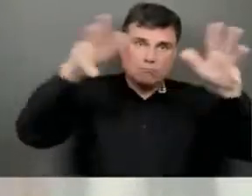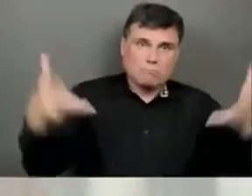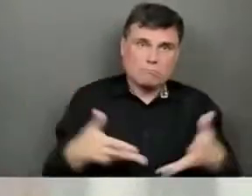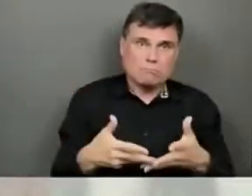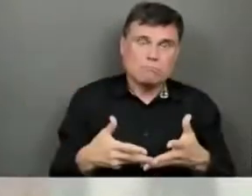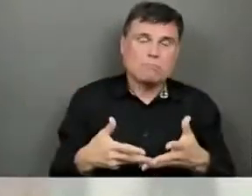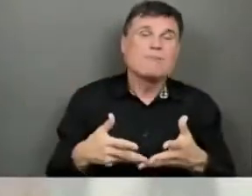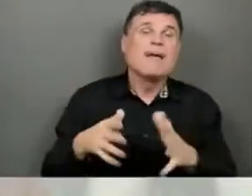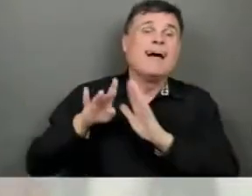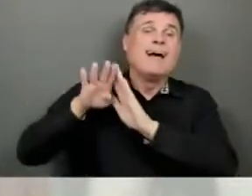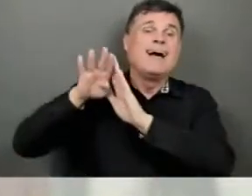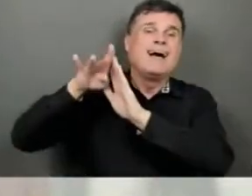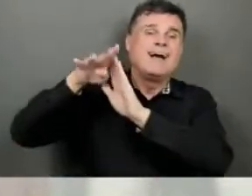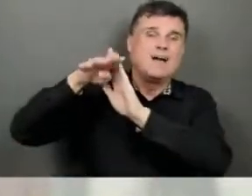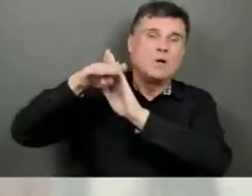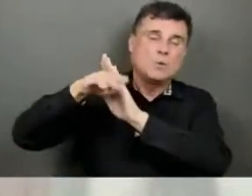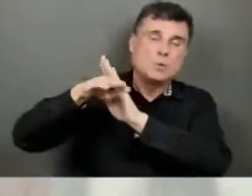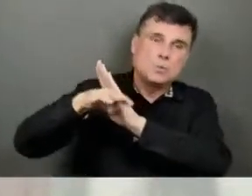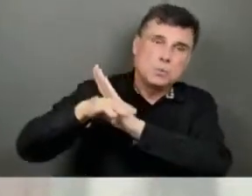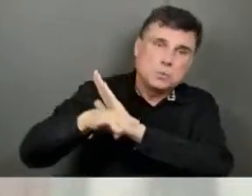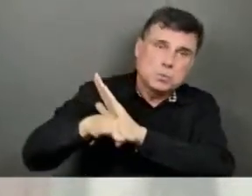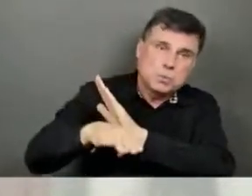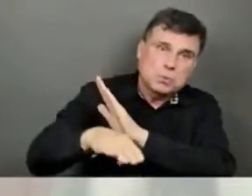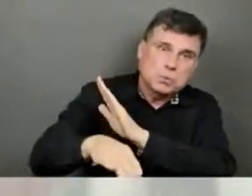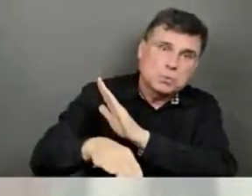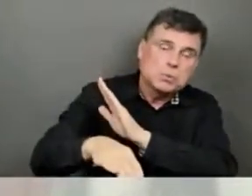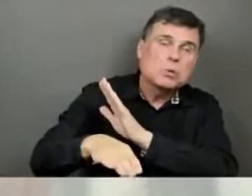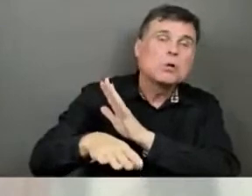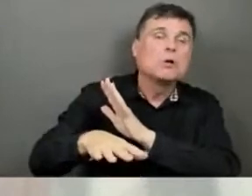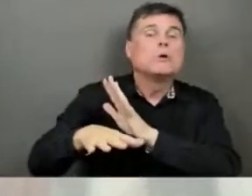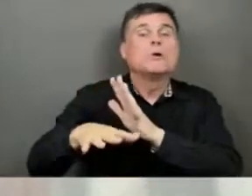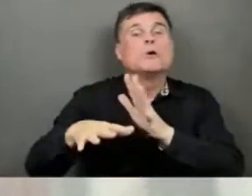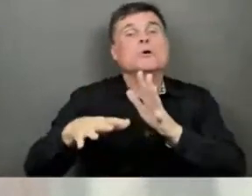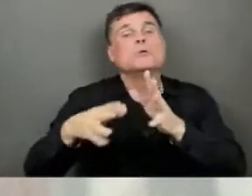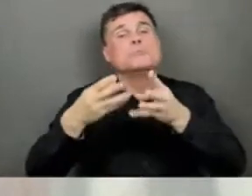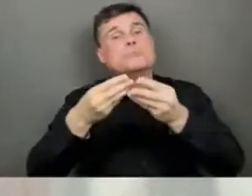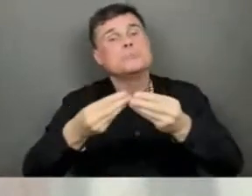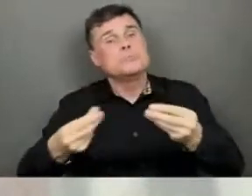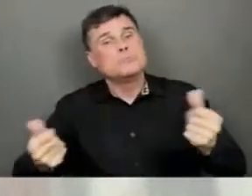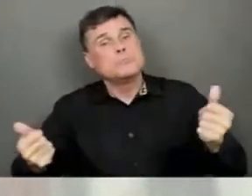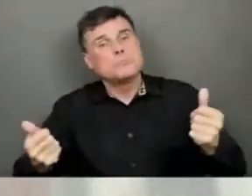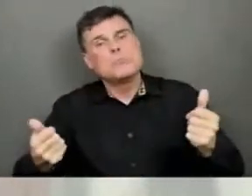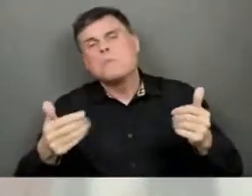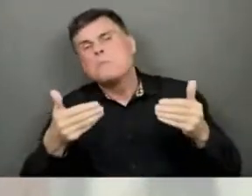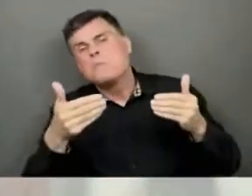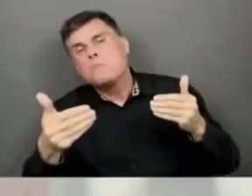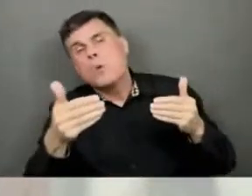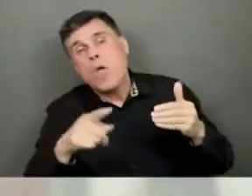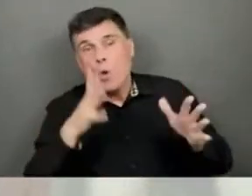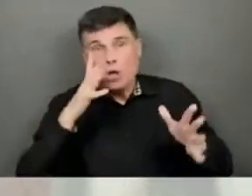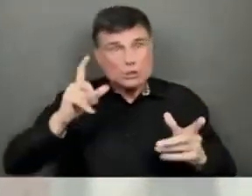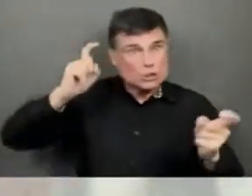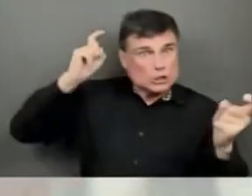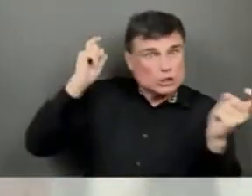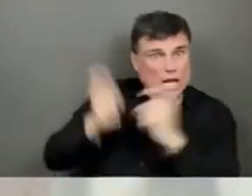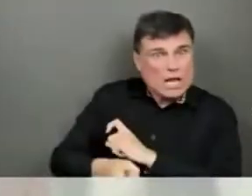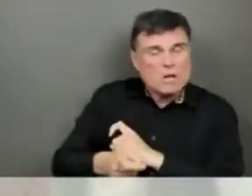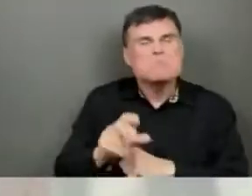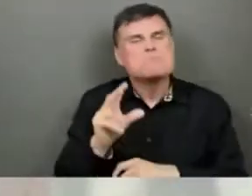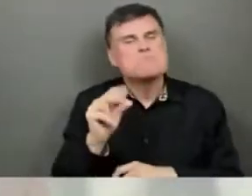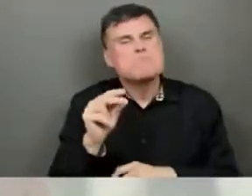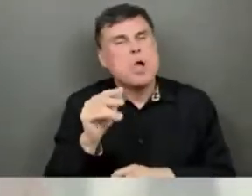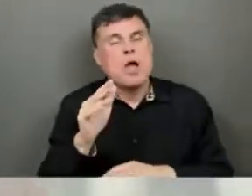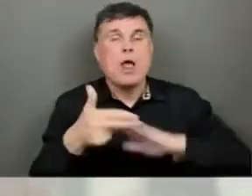change dramatically, we'll see that happen. And I hope that we'll be able to remove the public health emergency around